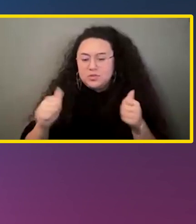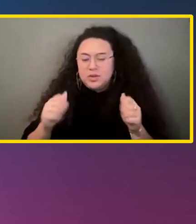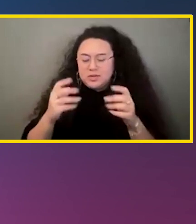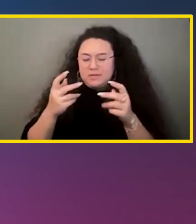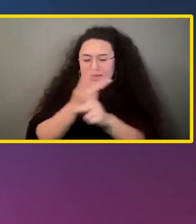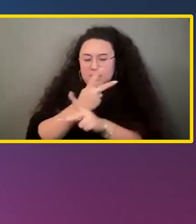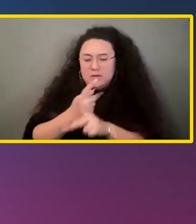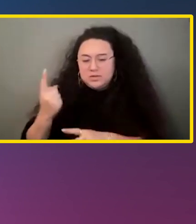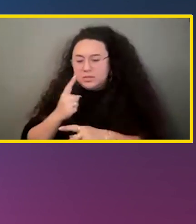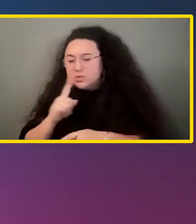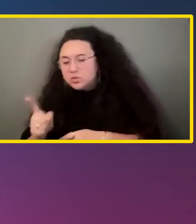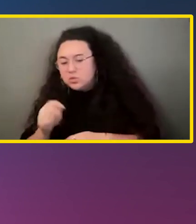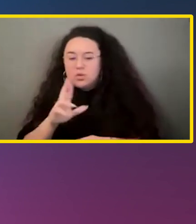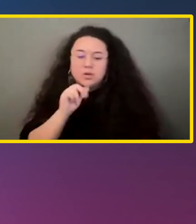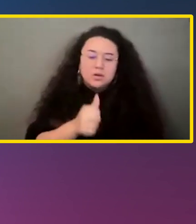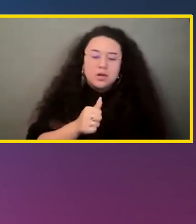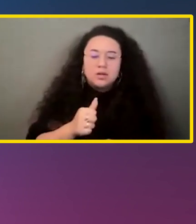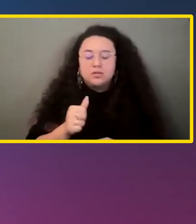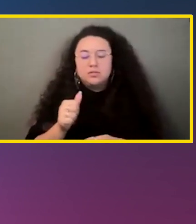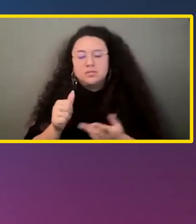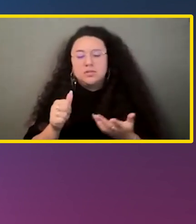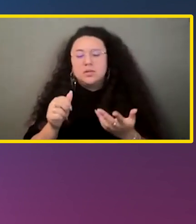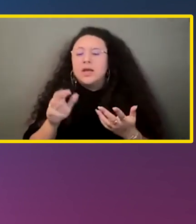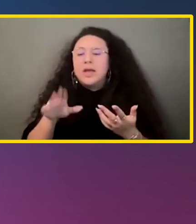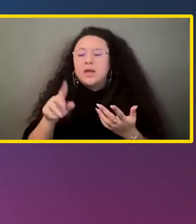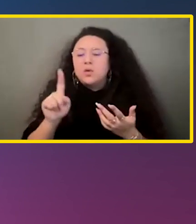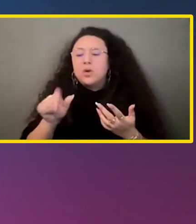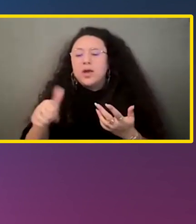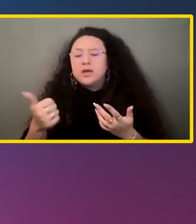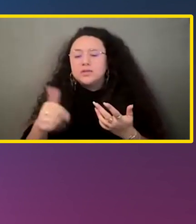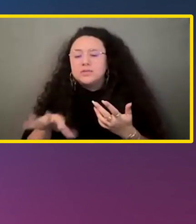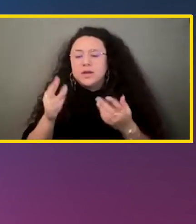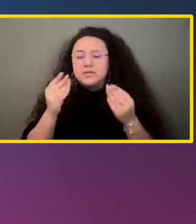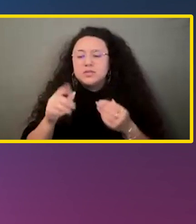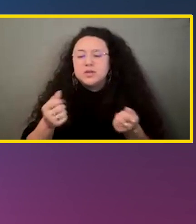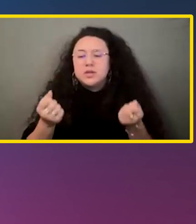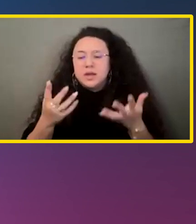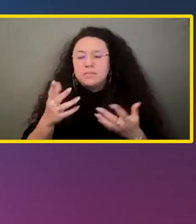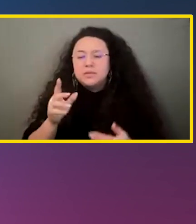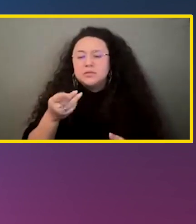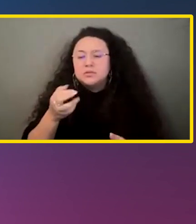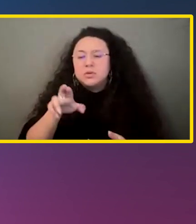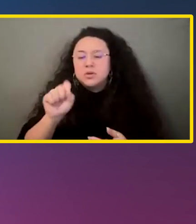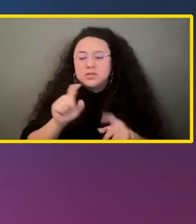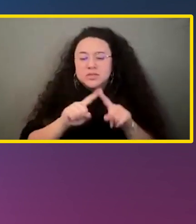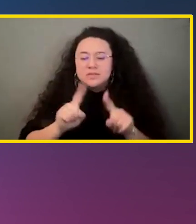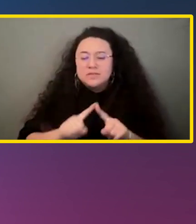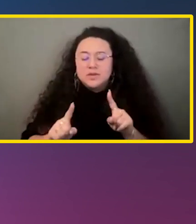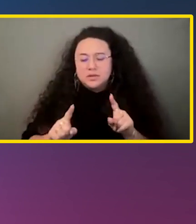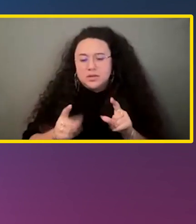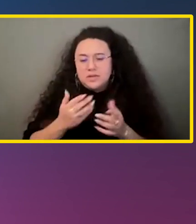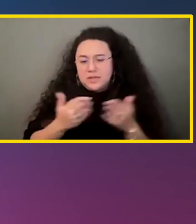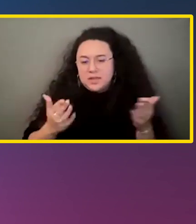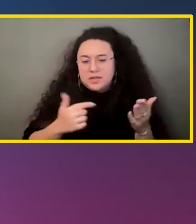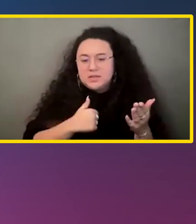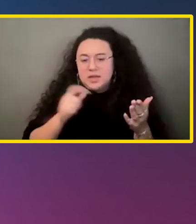is true, you can ask like, hey, where else did you find that information? How many sources did you look at? Different ones. I mean, that is like, if I had